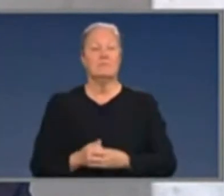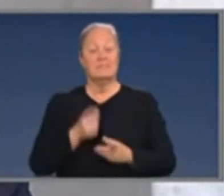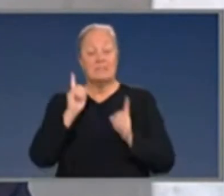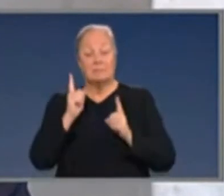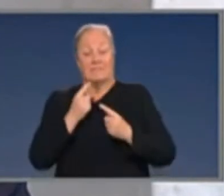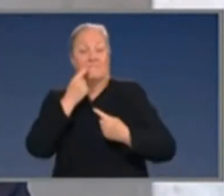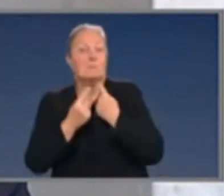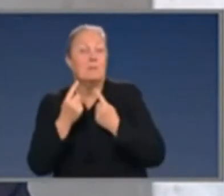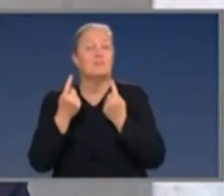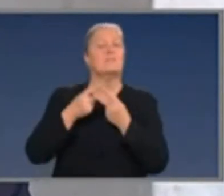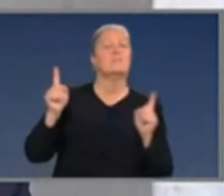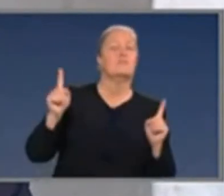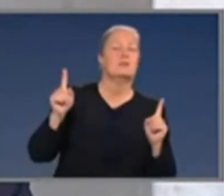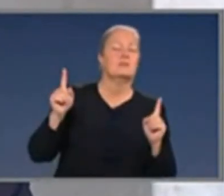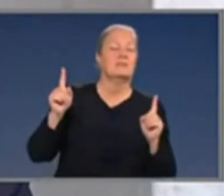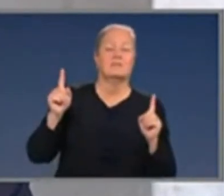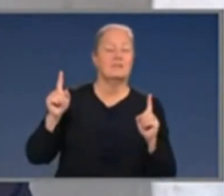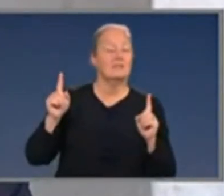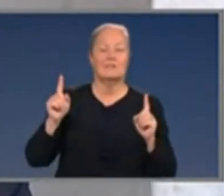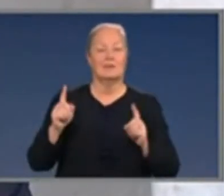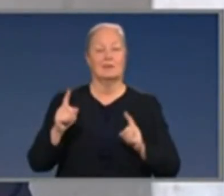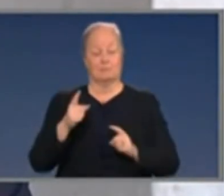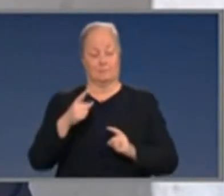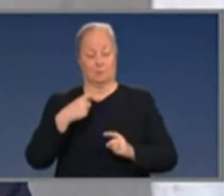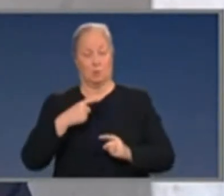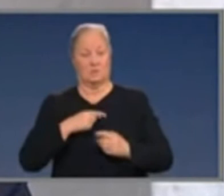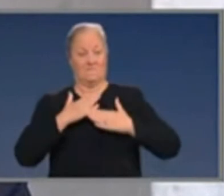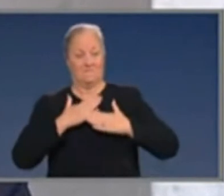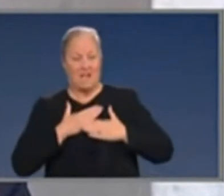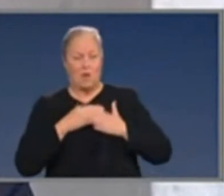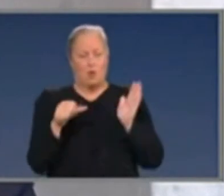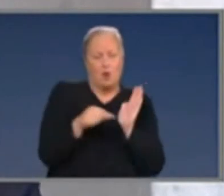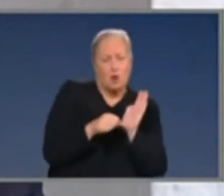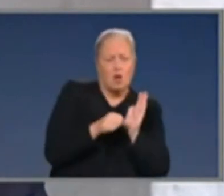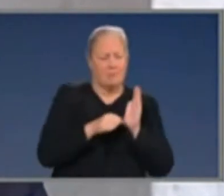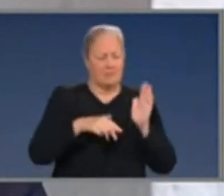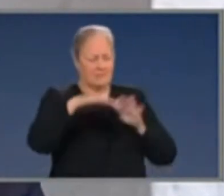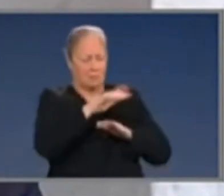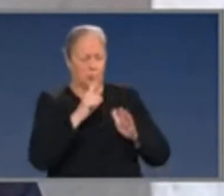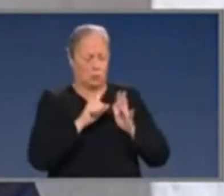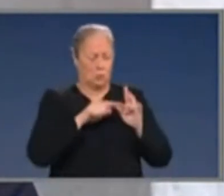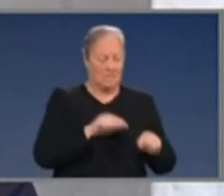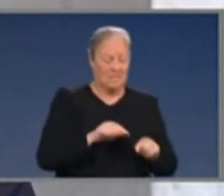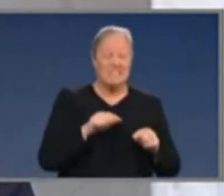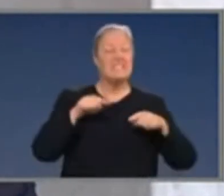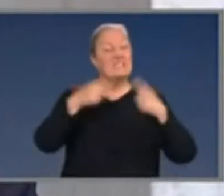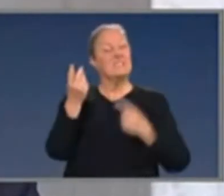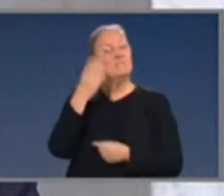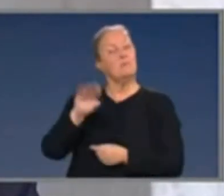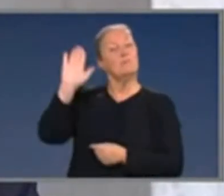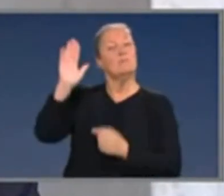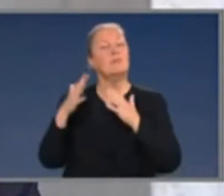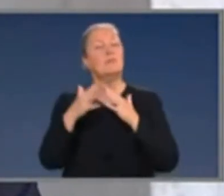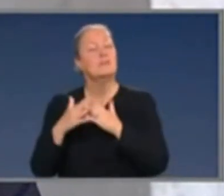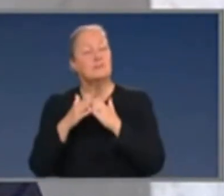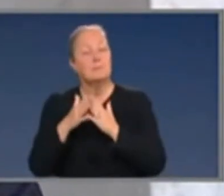substance. And part of that is because of our economic composition and relationship with our region is different to the United States. And so those